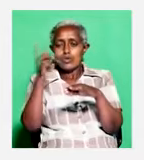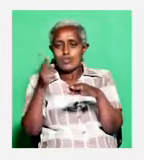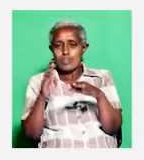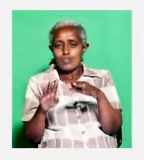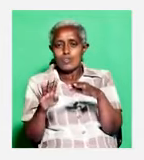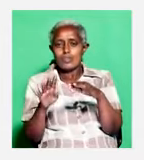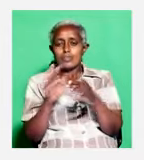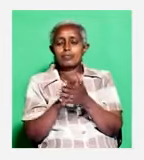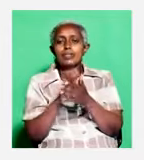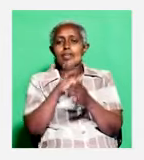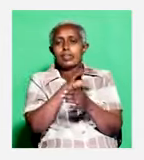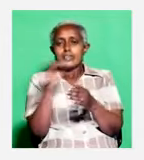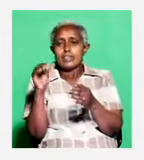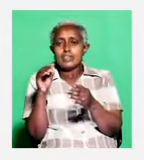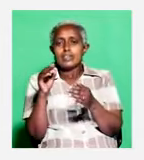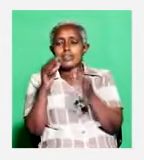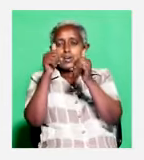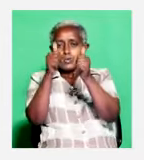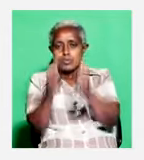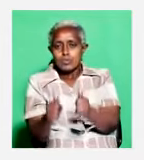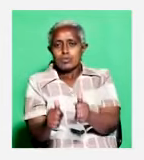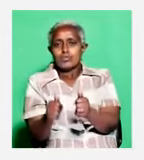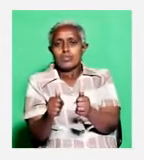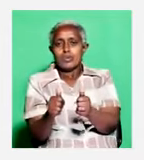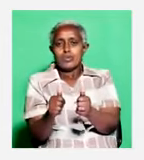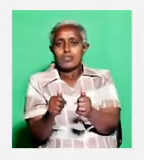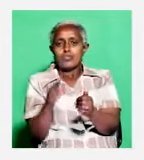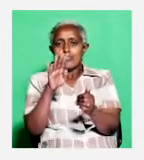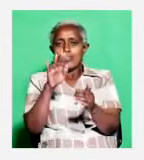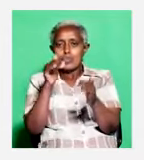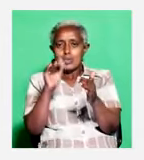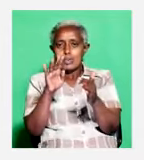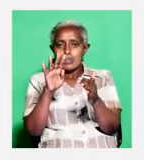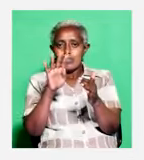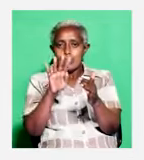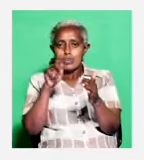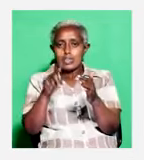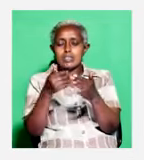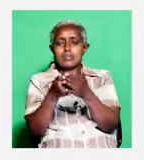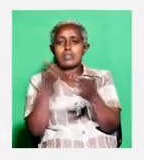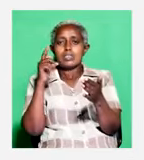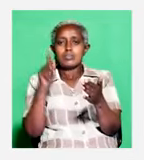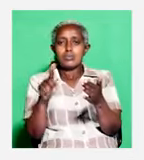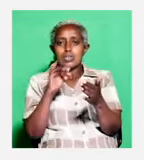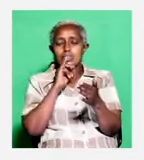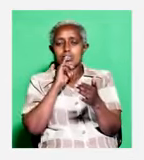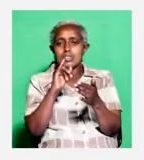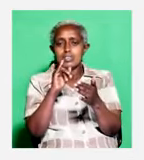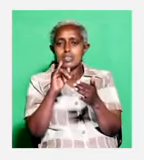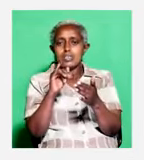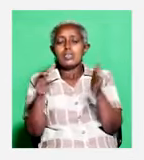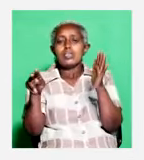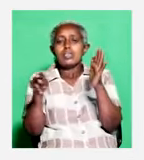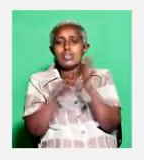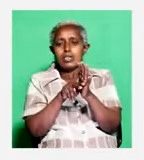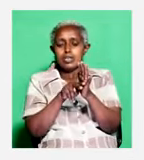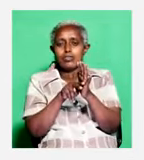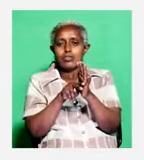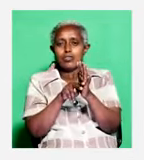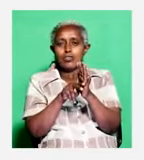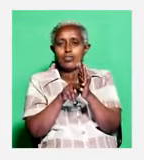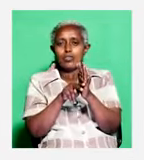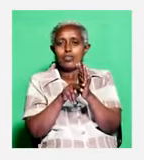4. And absolute value of 4x minus 1 is, it is negative